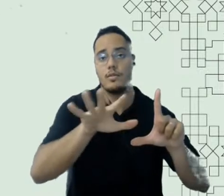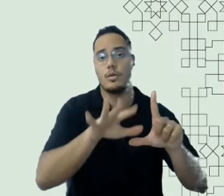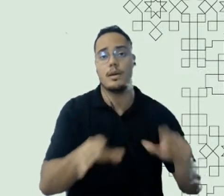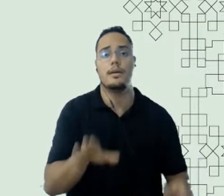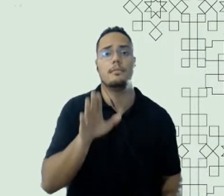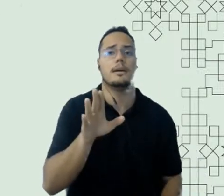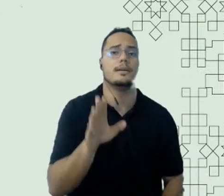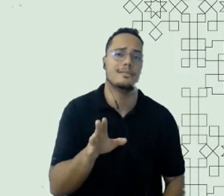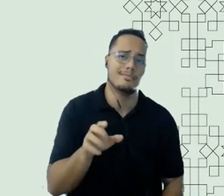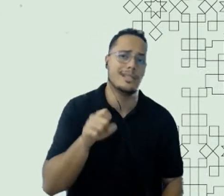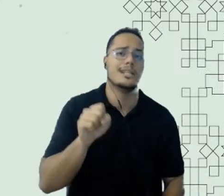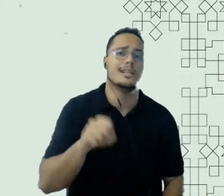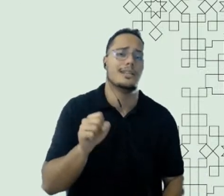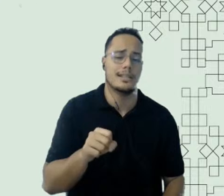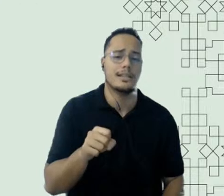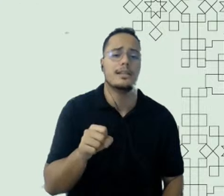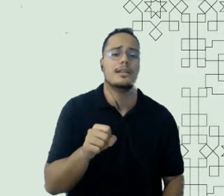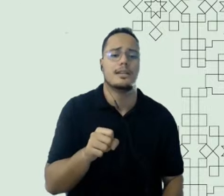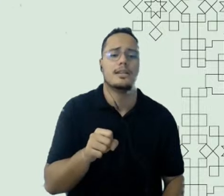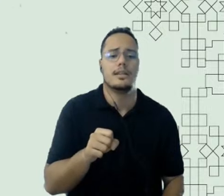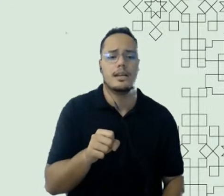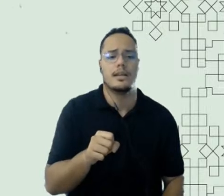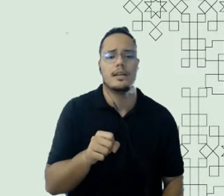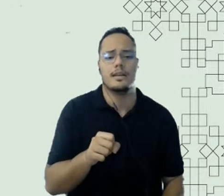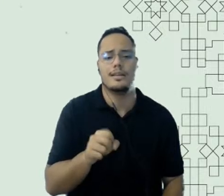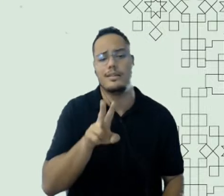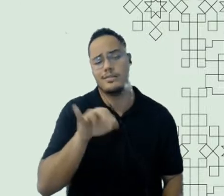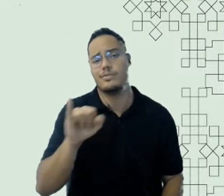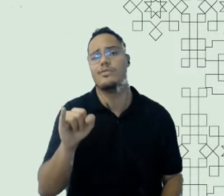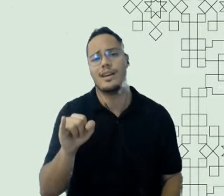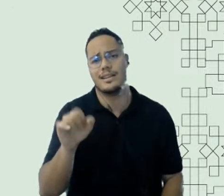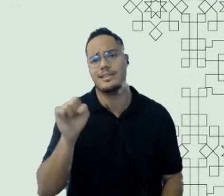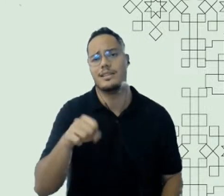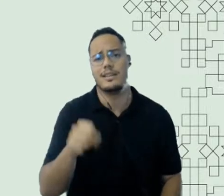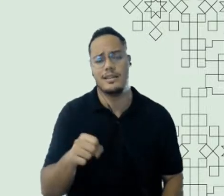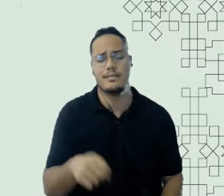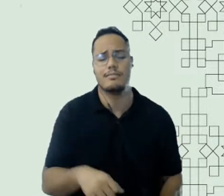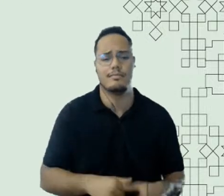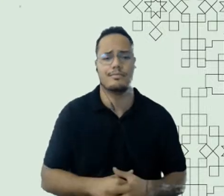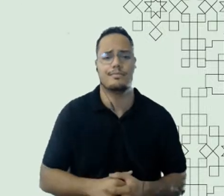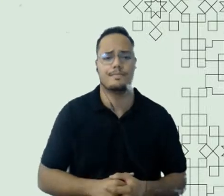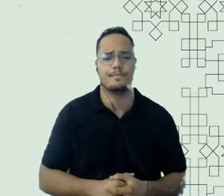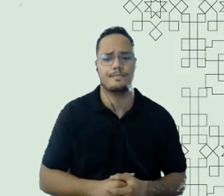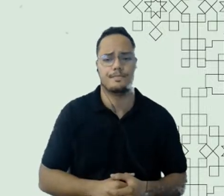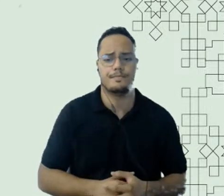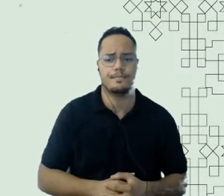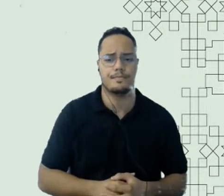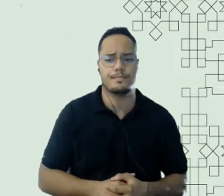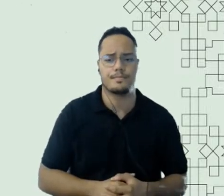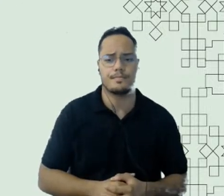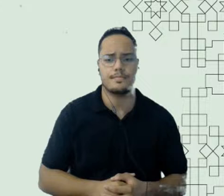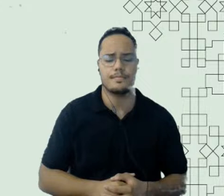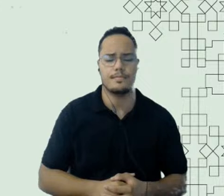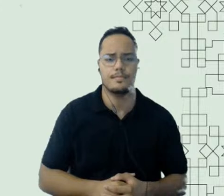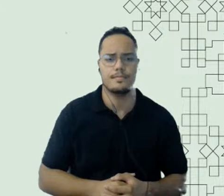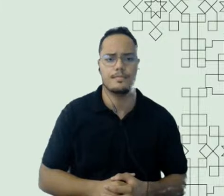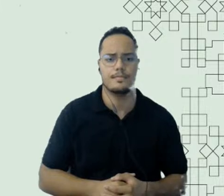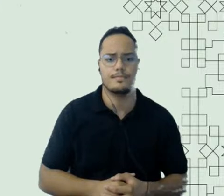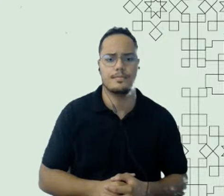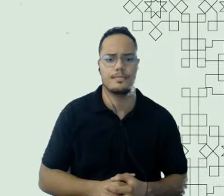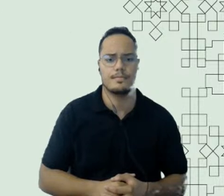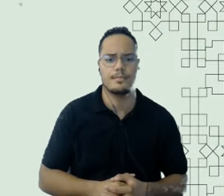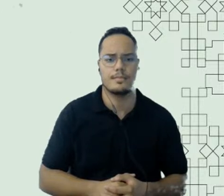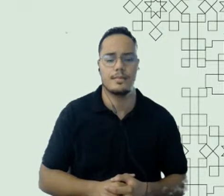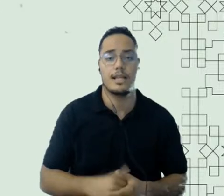it won't. Yes, and then, so one country, Poland, had challenged that provision before the